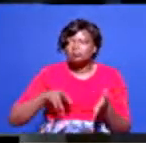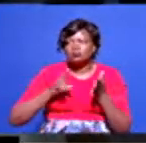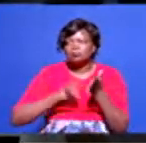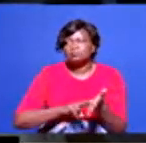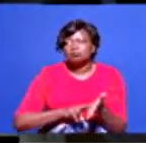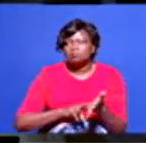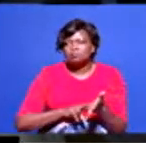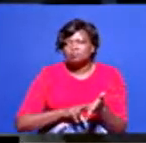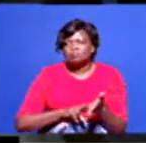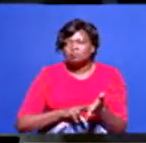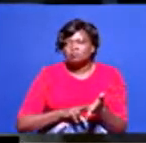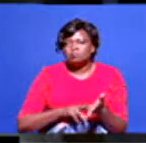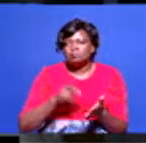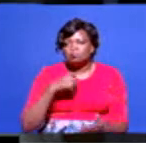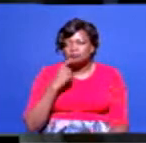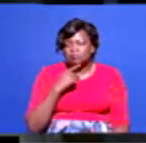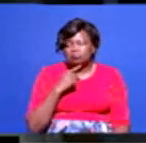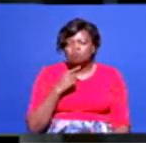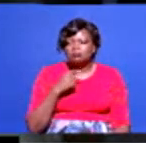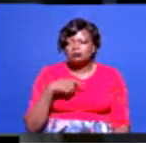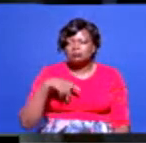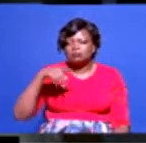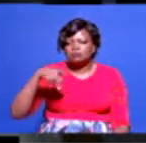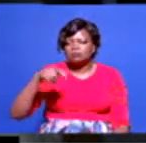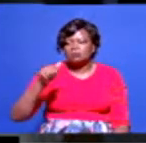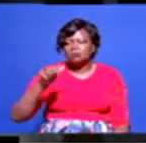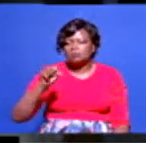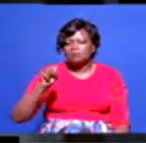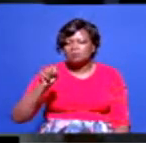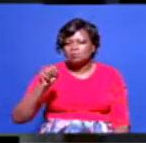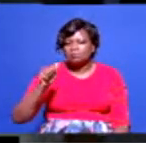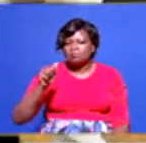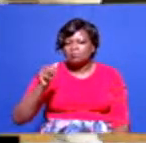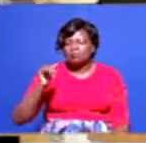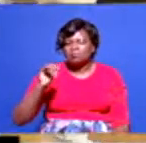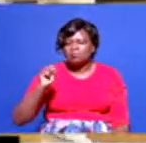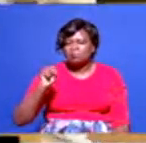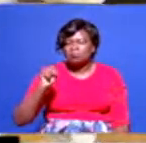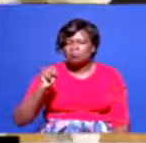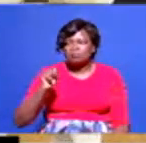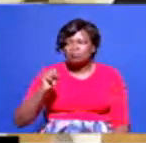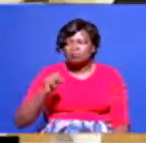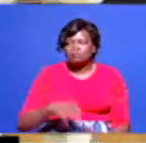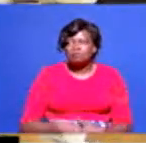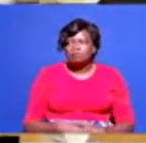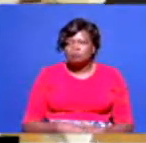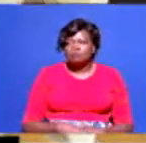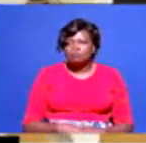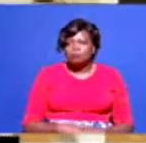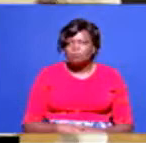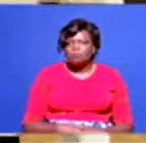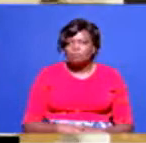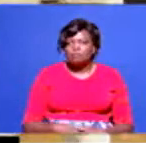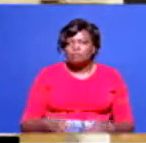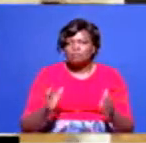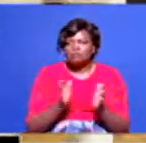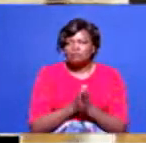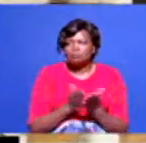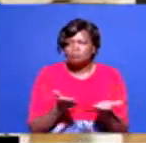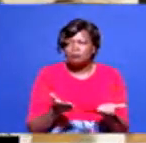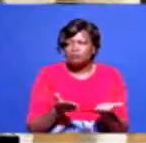is going to be one Madam Esther Passaris. And Mary